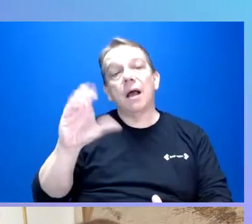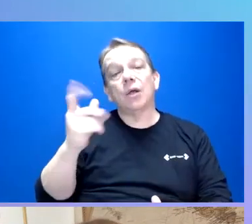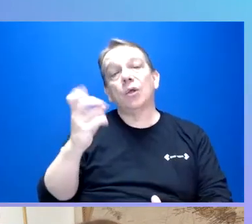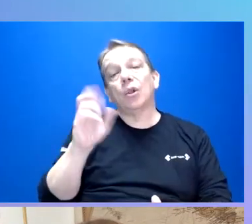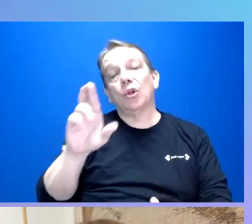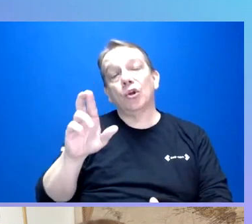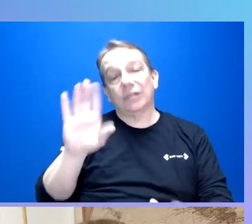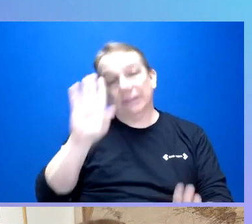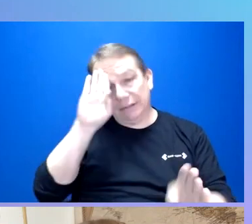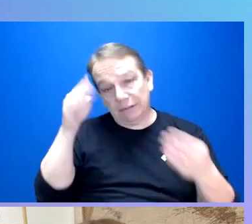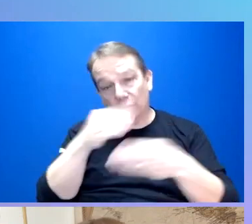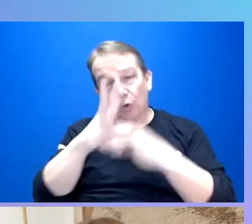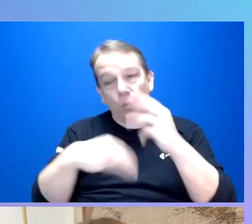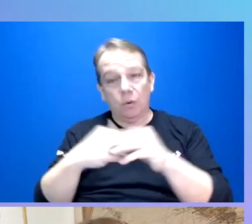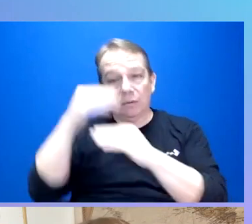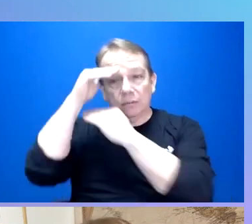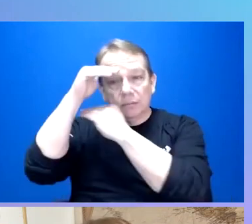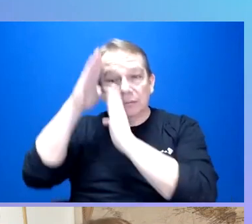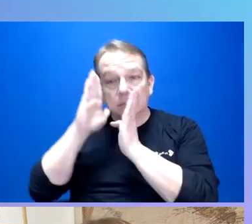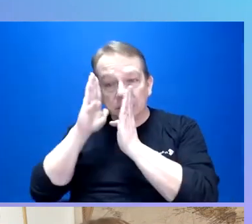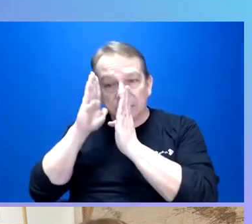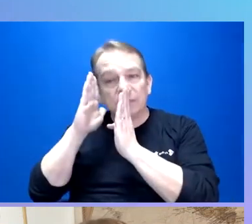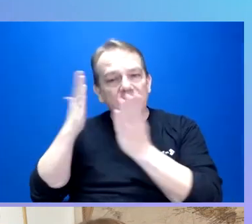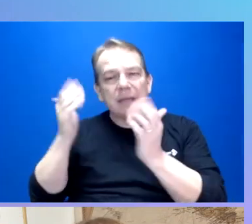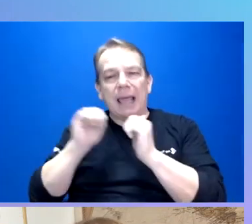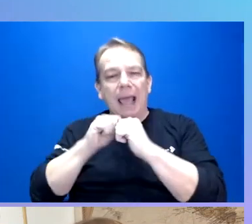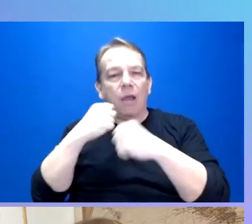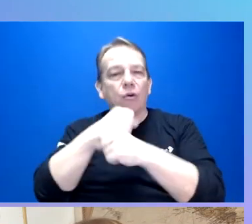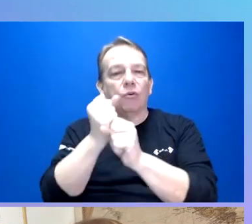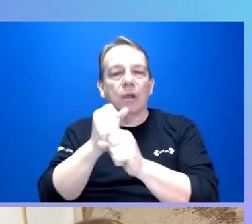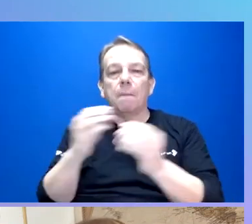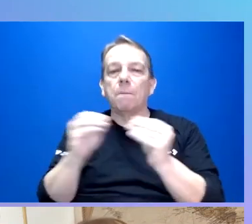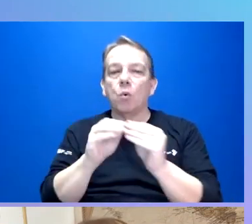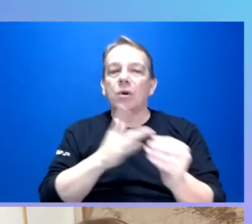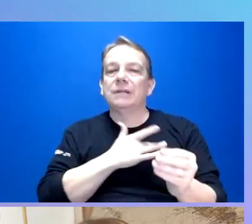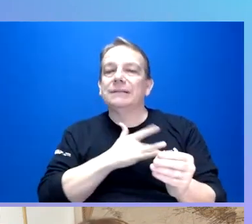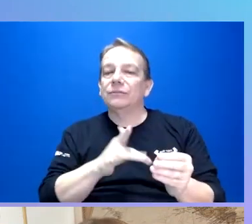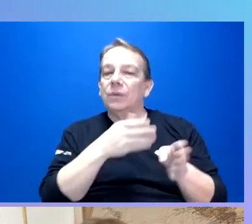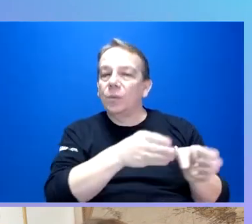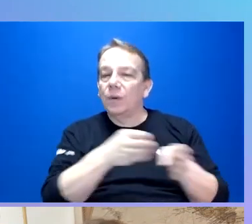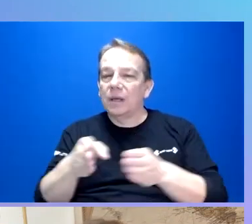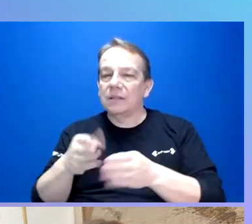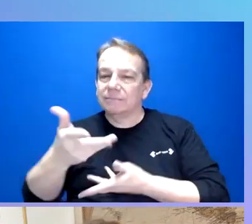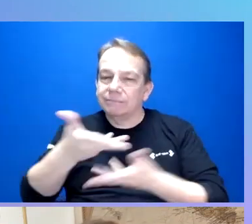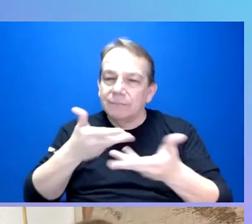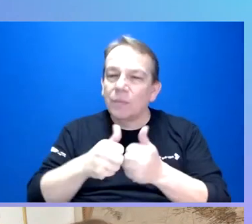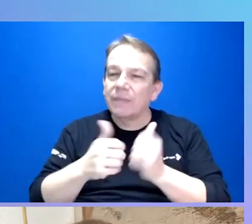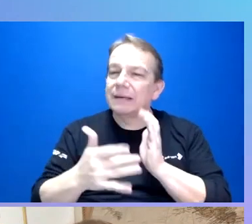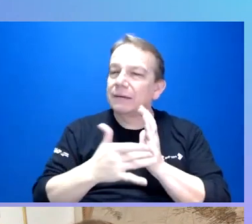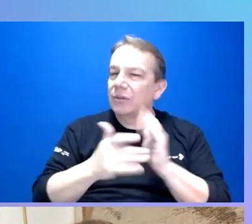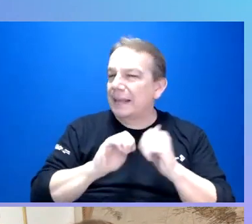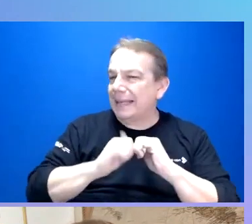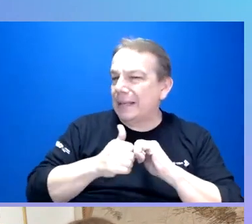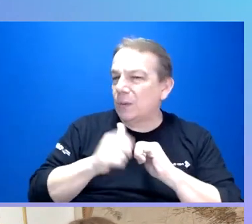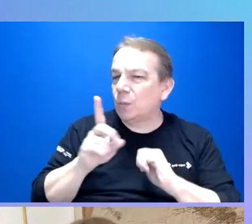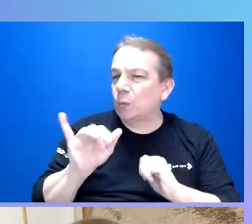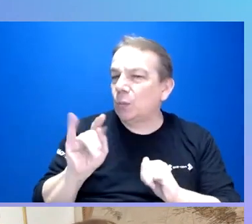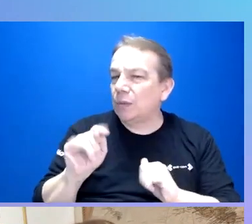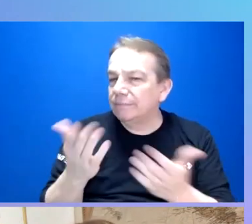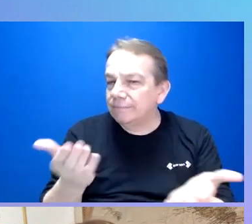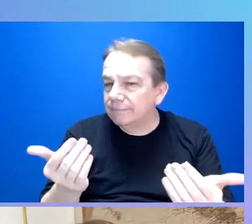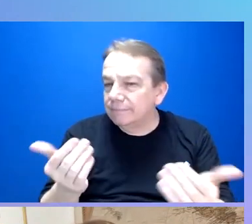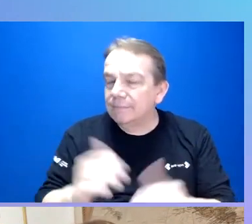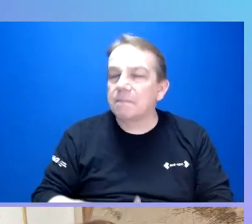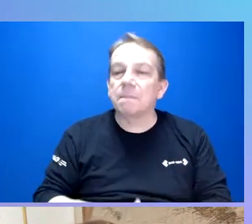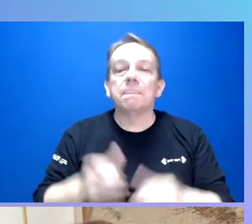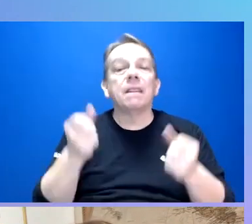world, how do we incorporate more multisensory ways of interacting with technology? And at the Ability Project, a lot of our